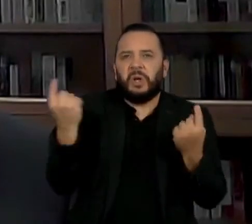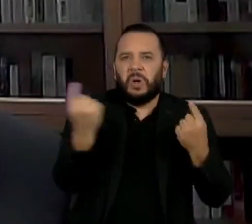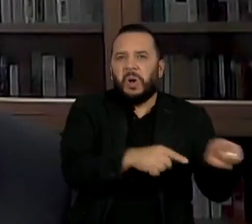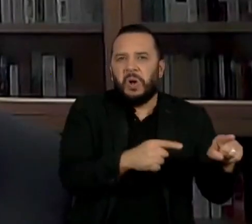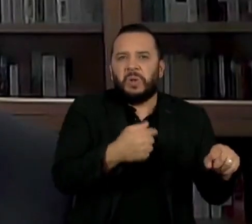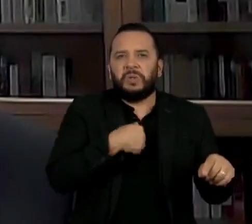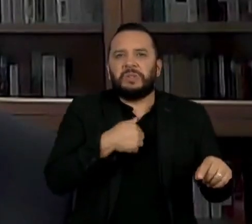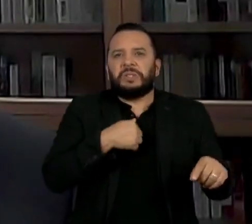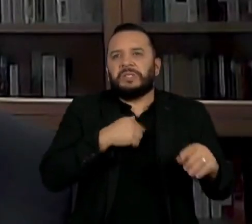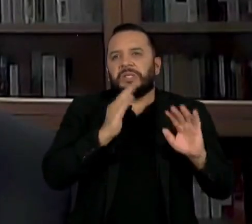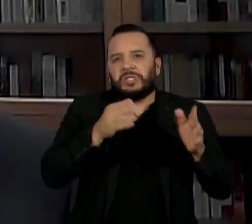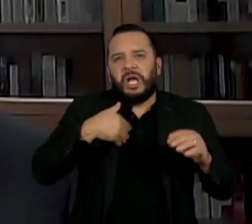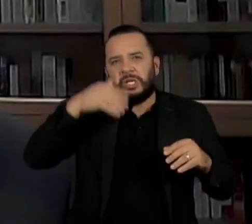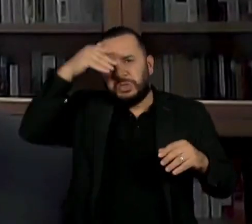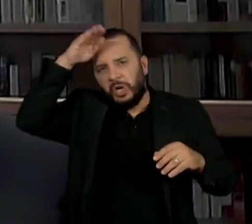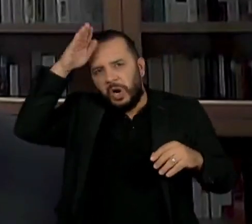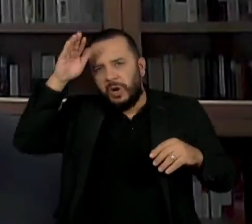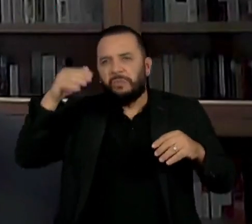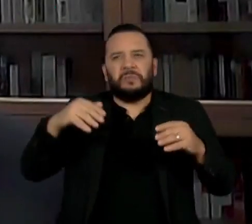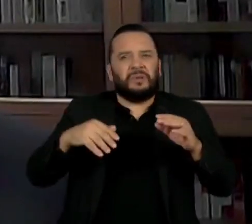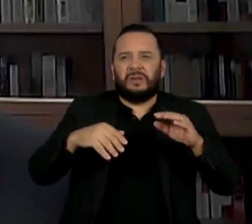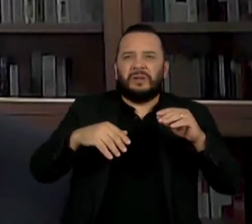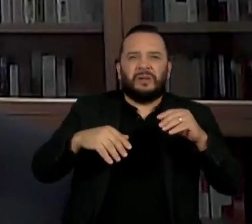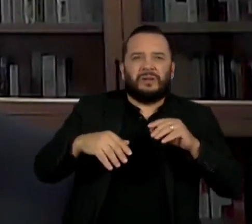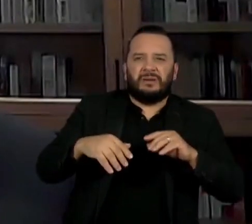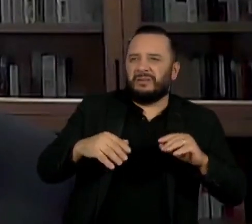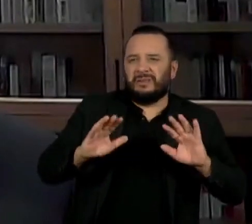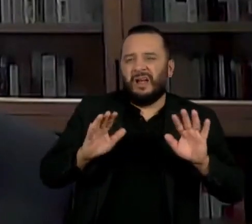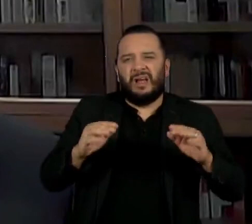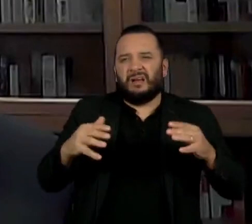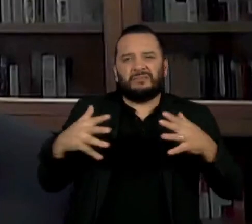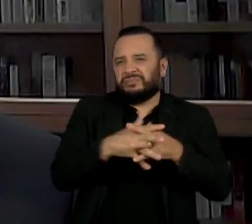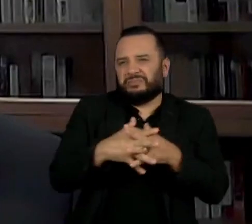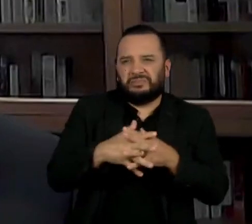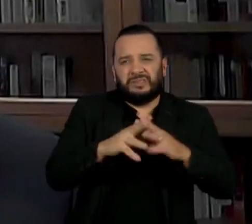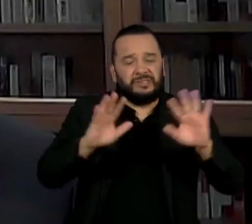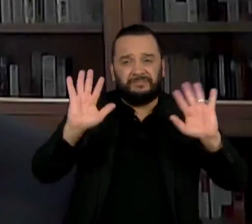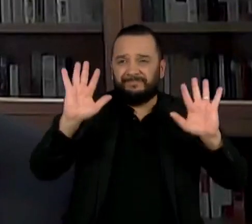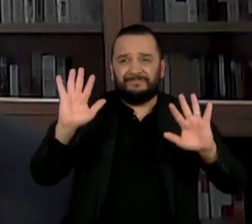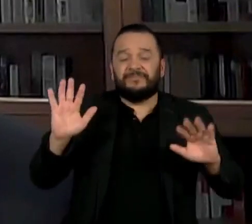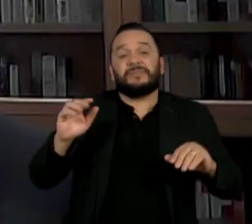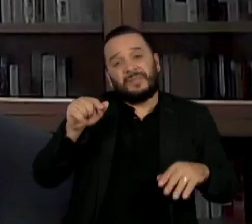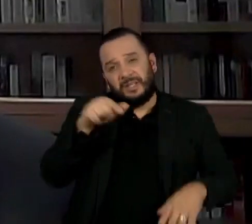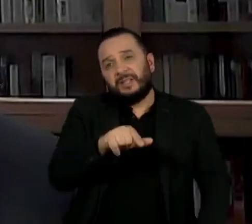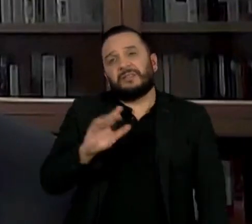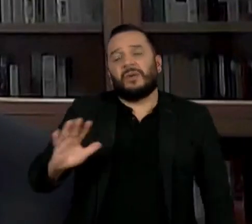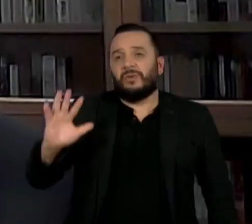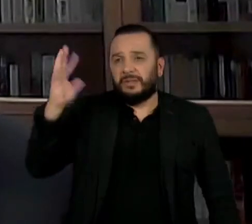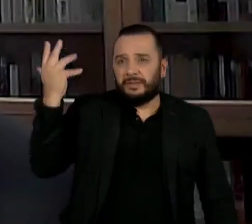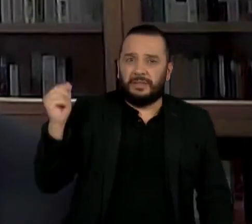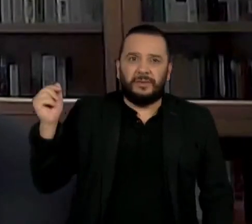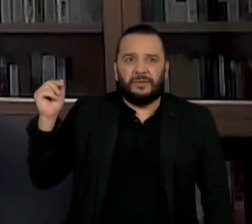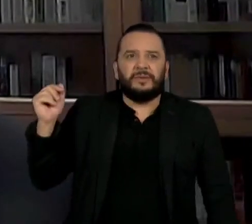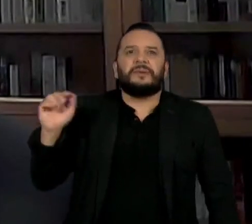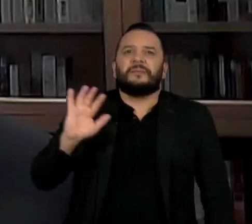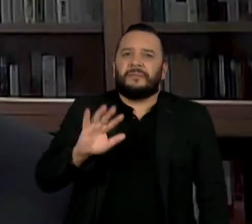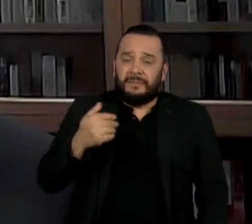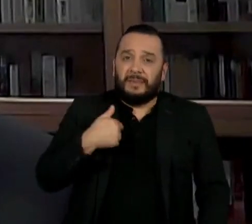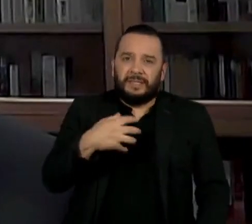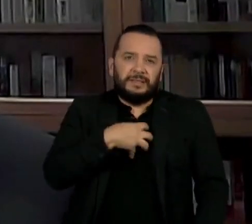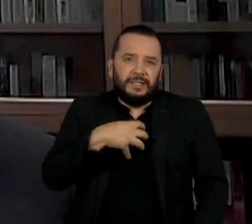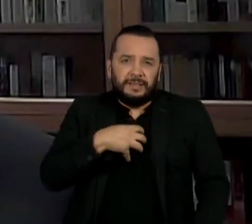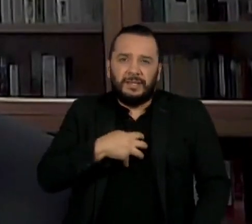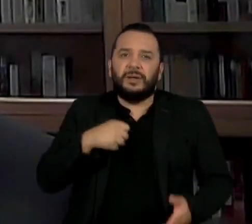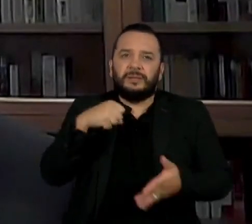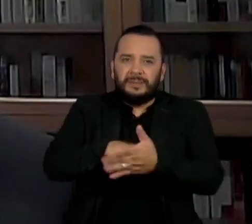Reagan voting, Trump voting troglodytes. I think that's basically what happened. But I persist in feeling that something